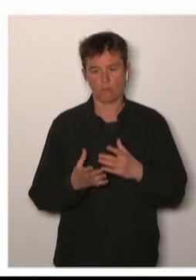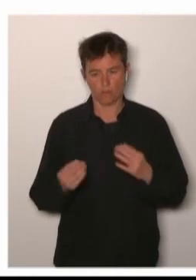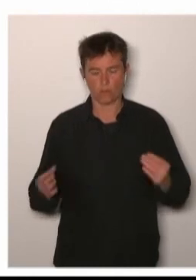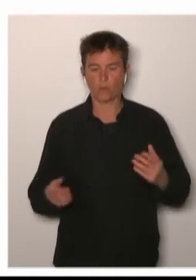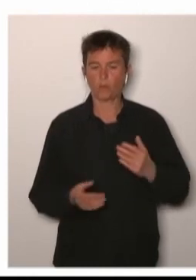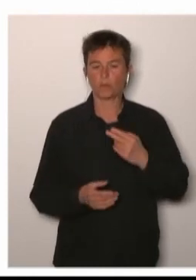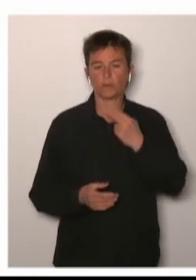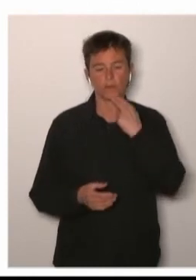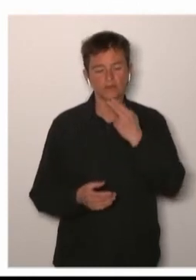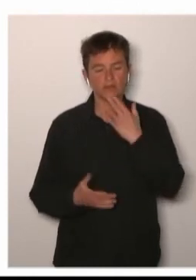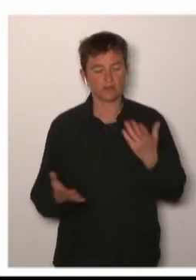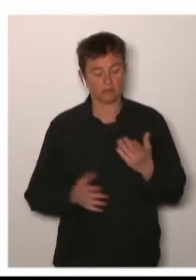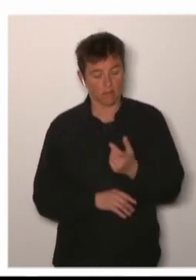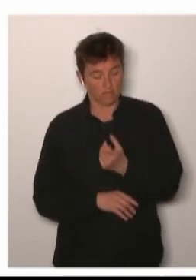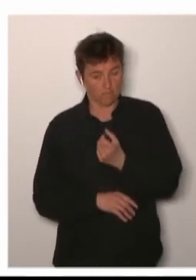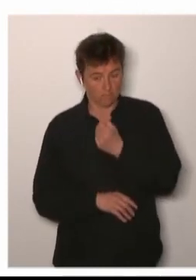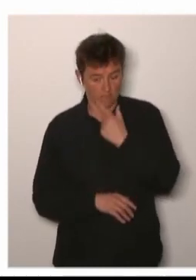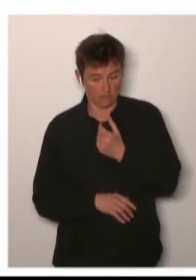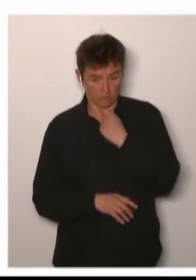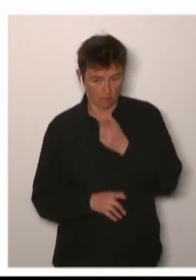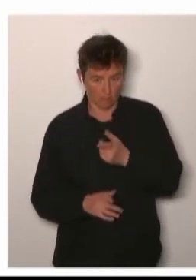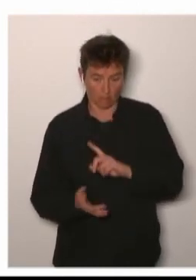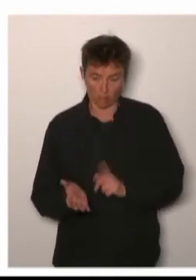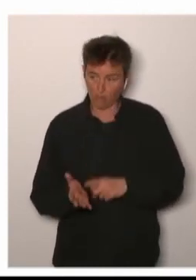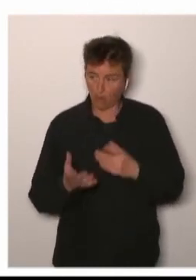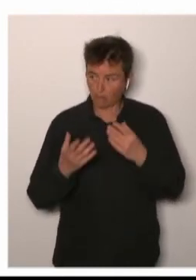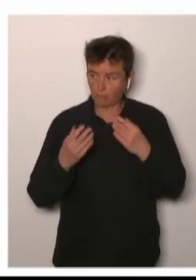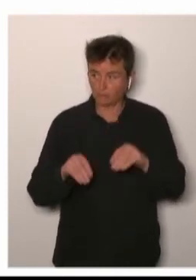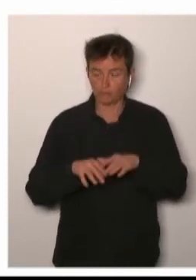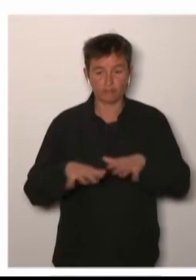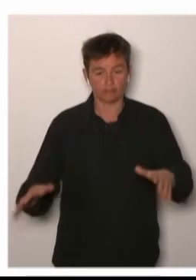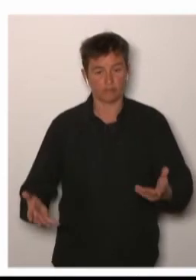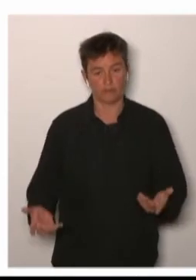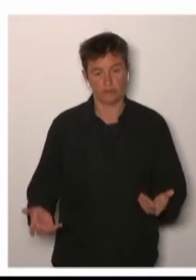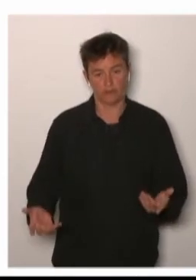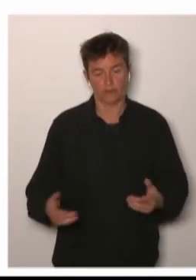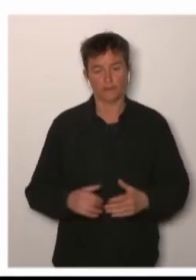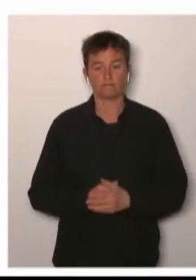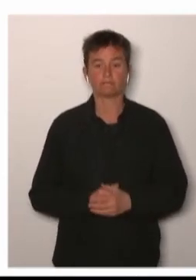the non-collaboration of the company that holds the MA?